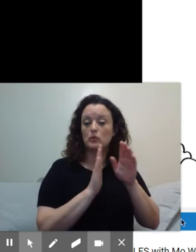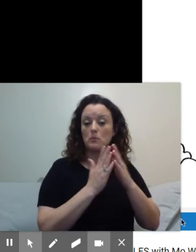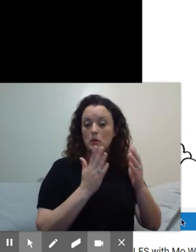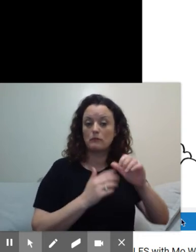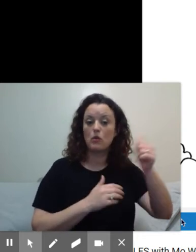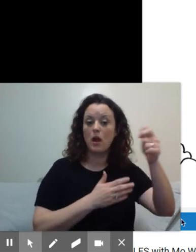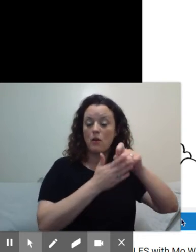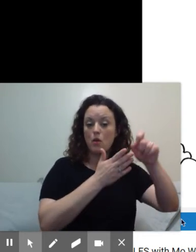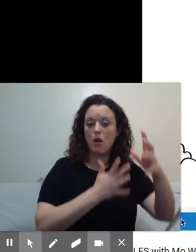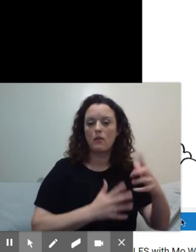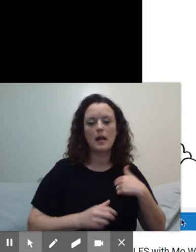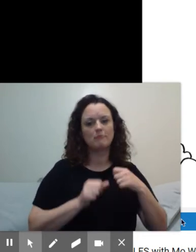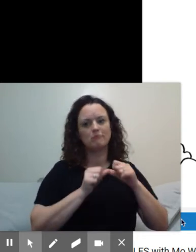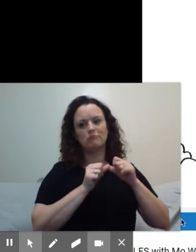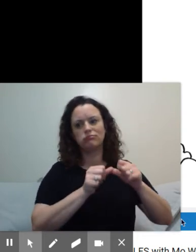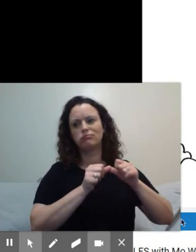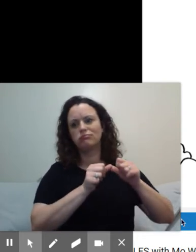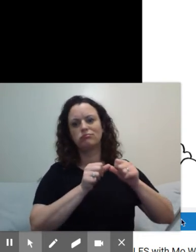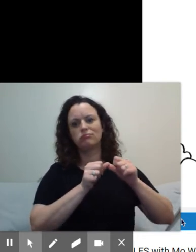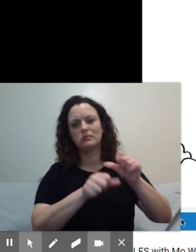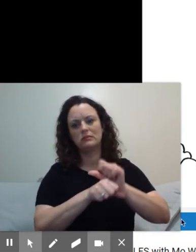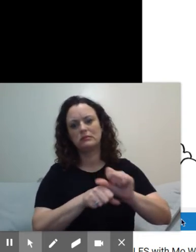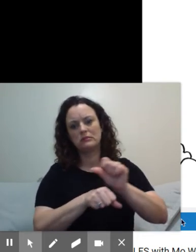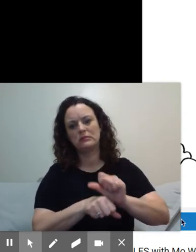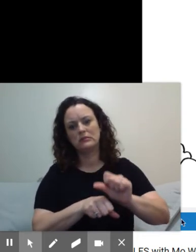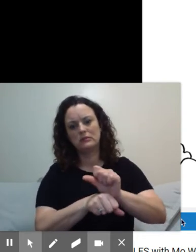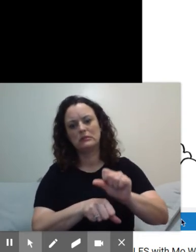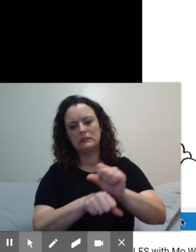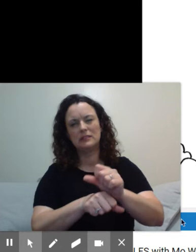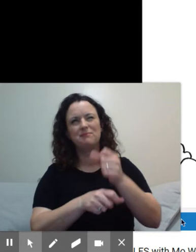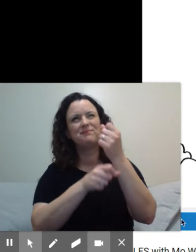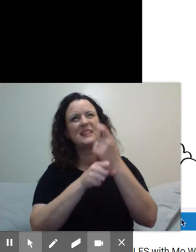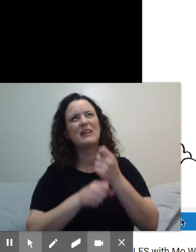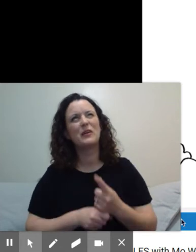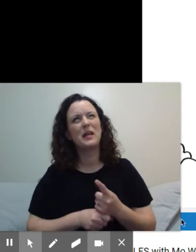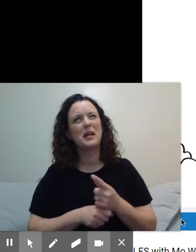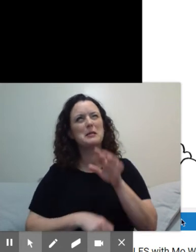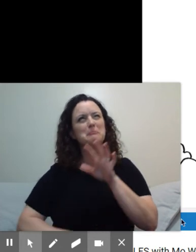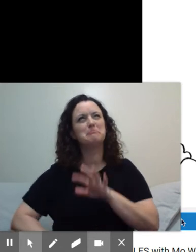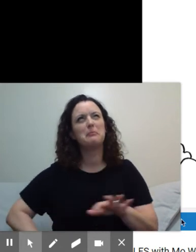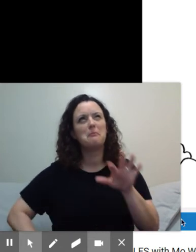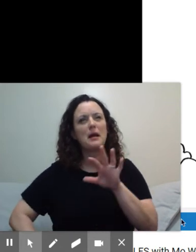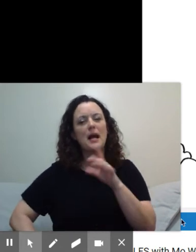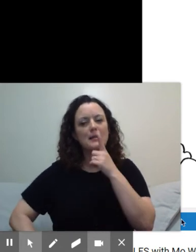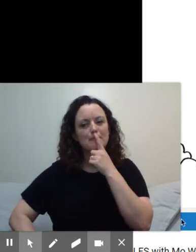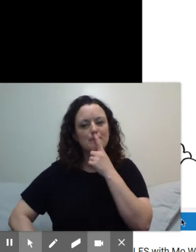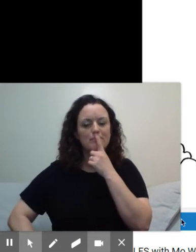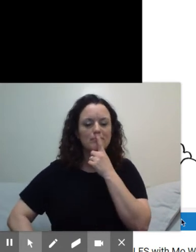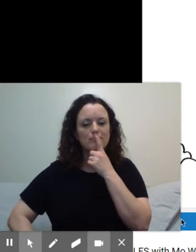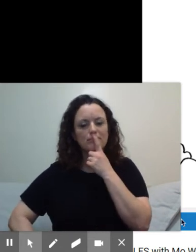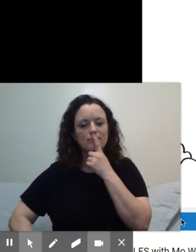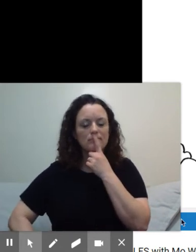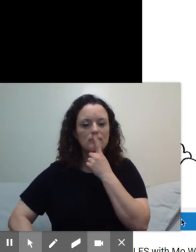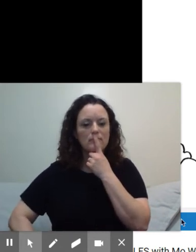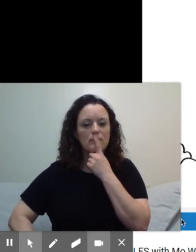I'm constantly working. Every year I probably do on average maybe,